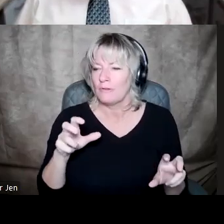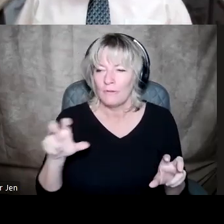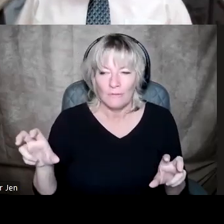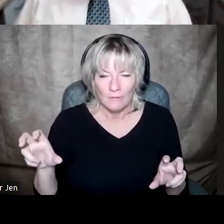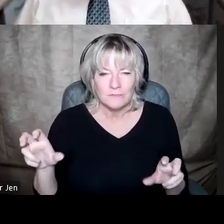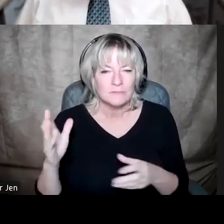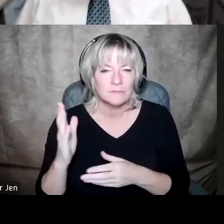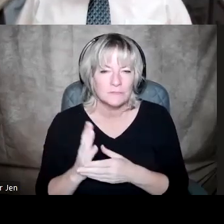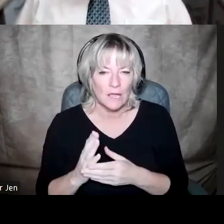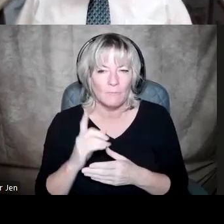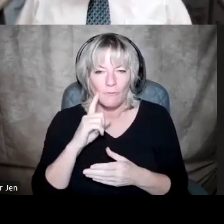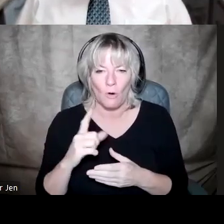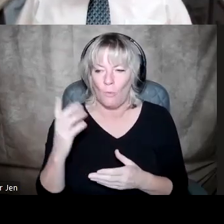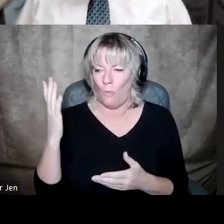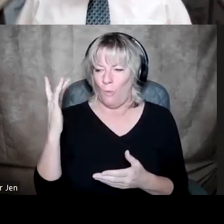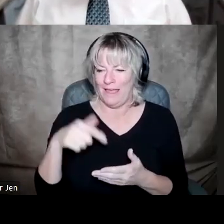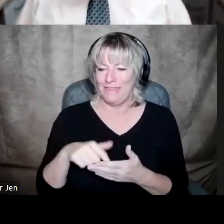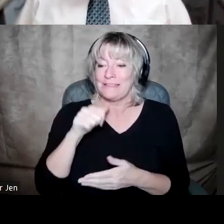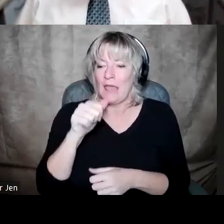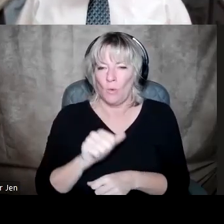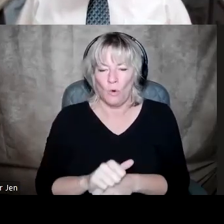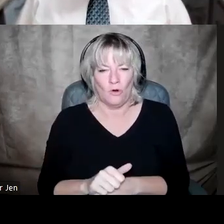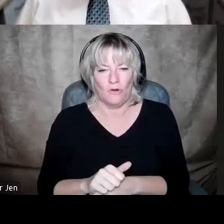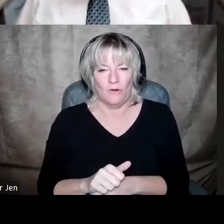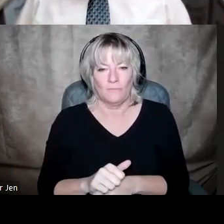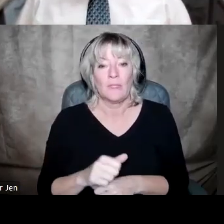toward why is this not working? And I think with